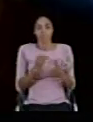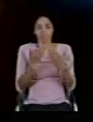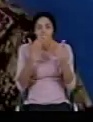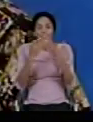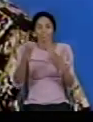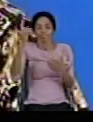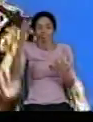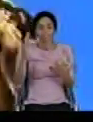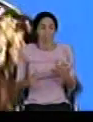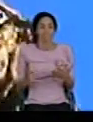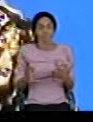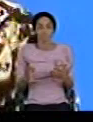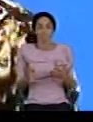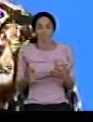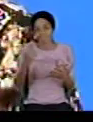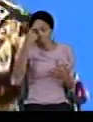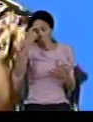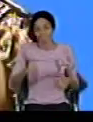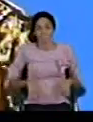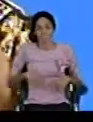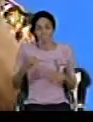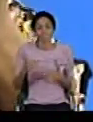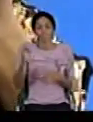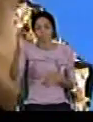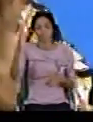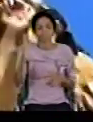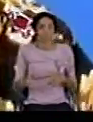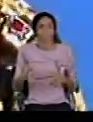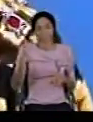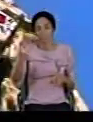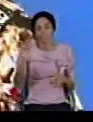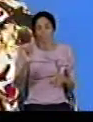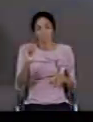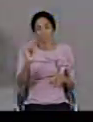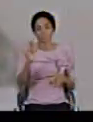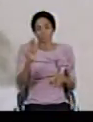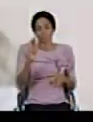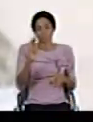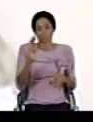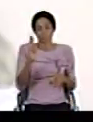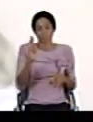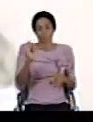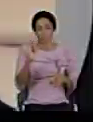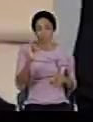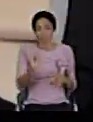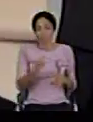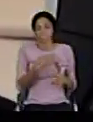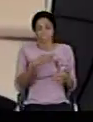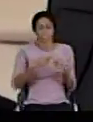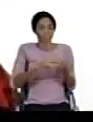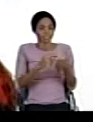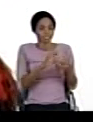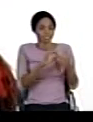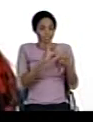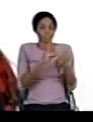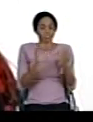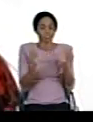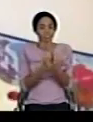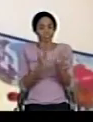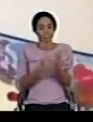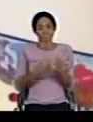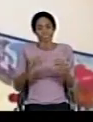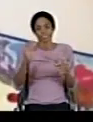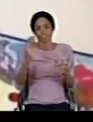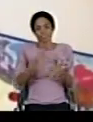God for the life of Pastor Kumuyi and the relationship we have with this ministry. And I look forward